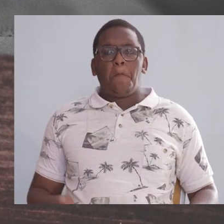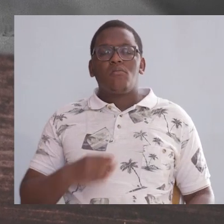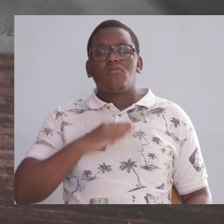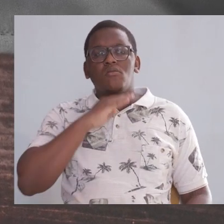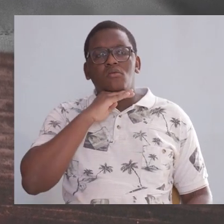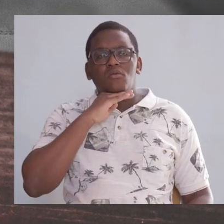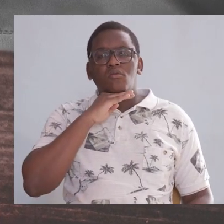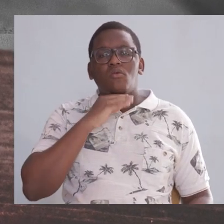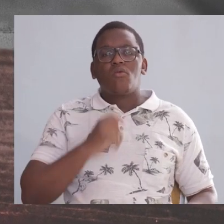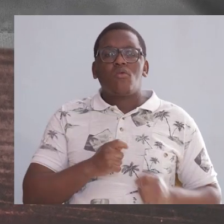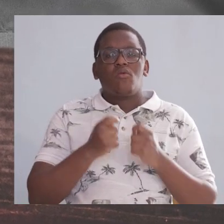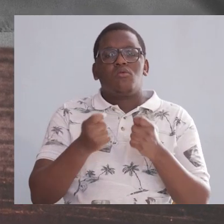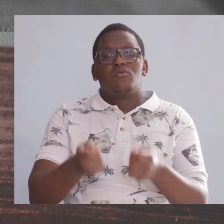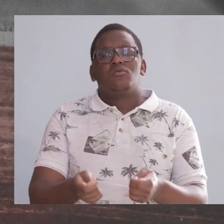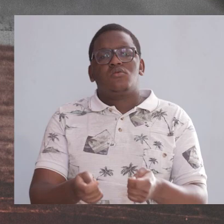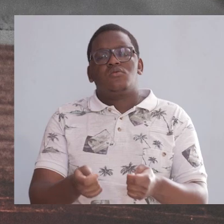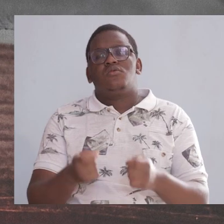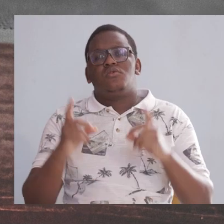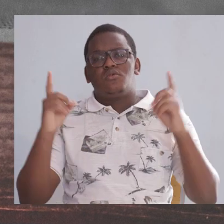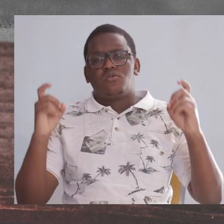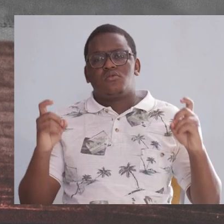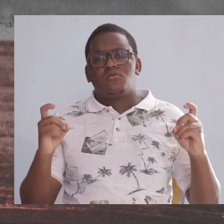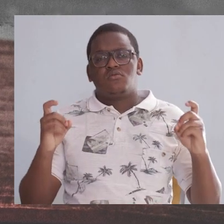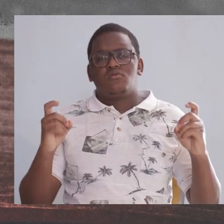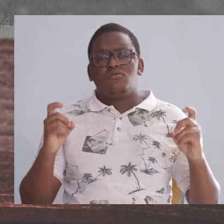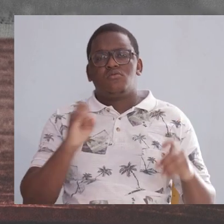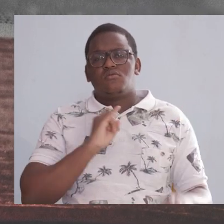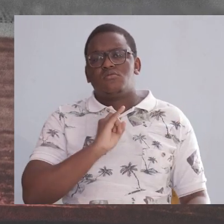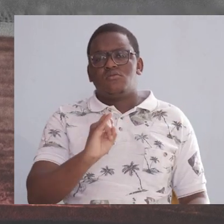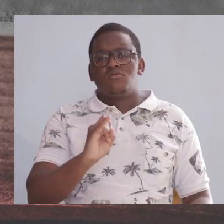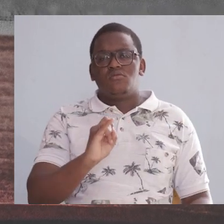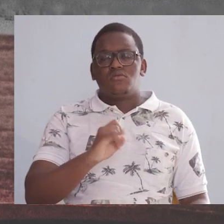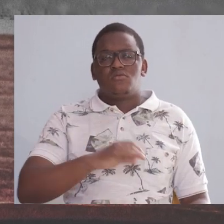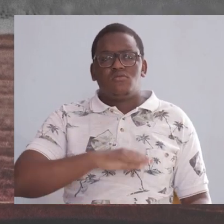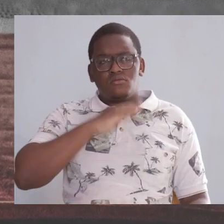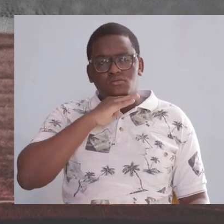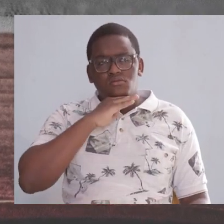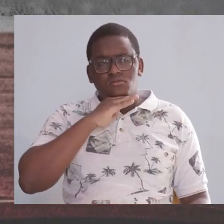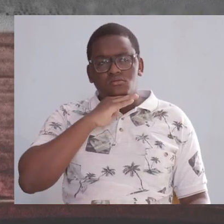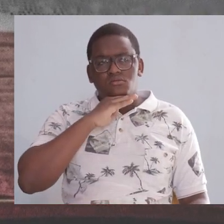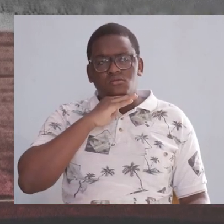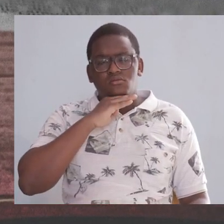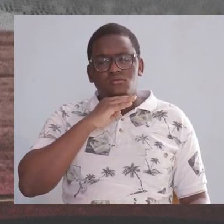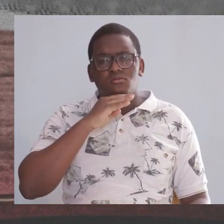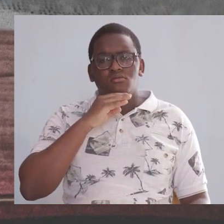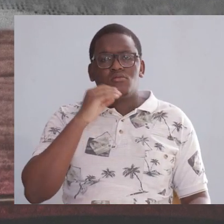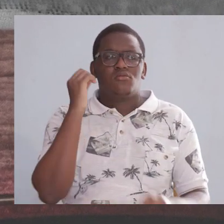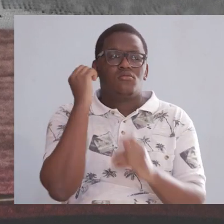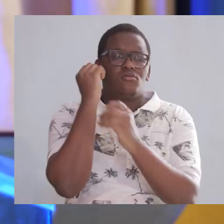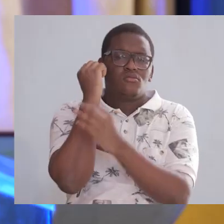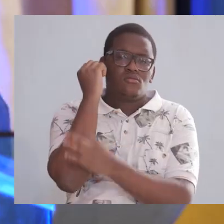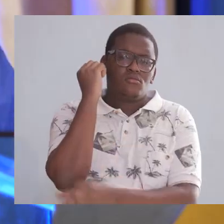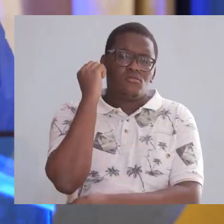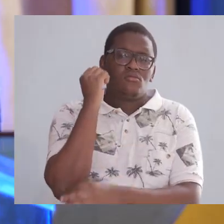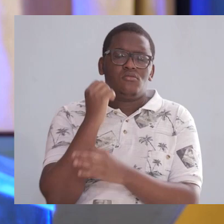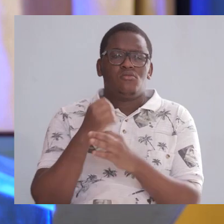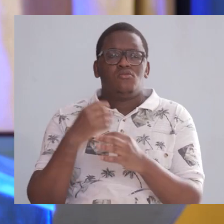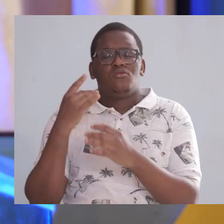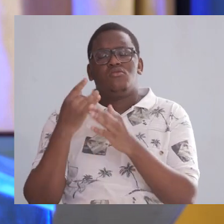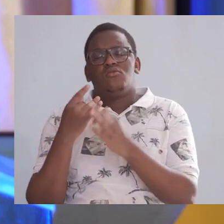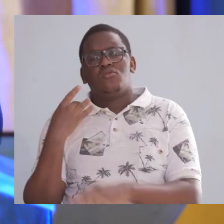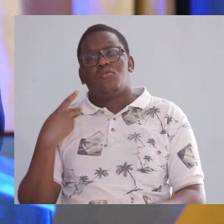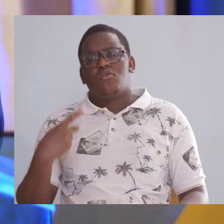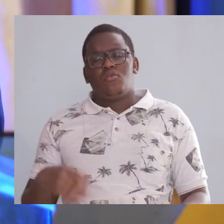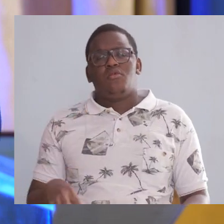of sin is death, Romans 6:23. Both a spiritual disconnection from God and its physical